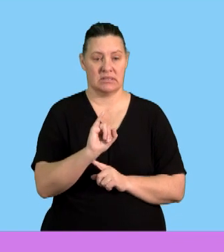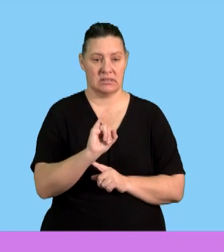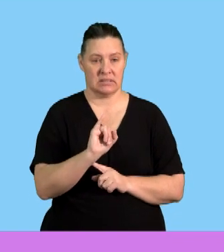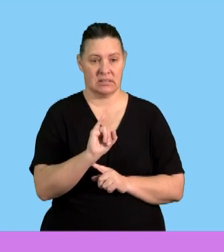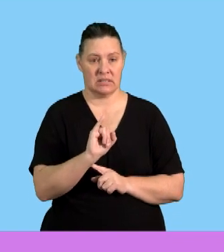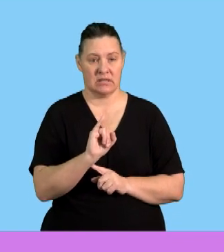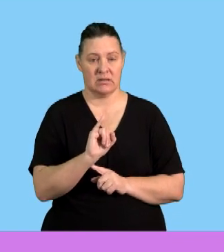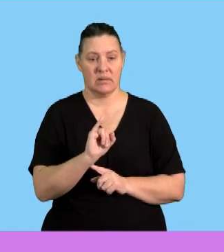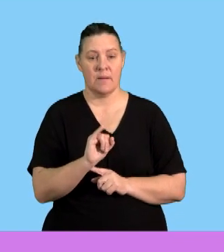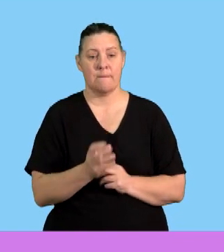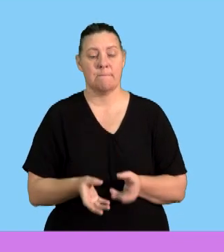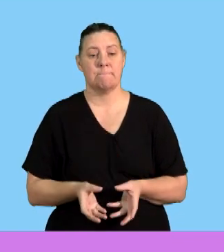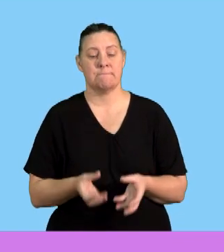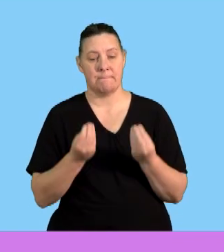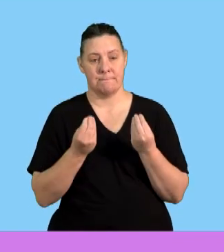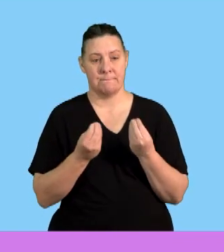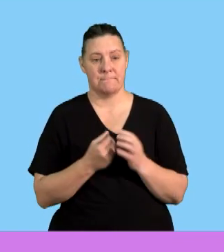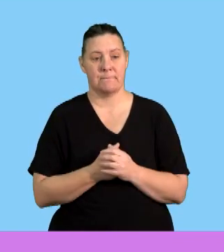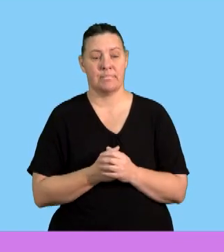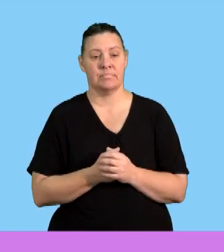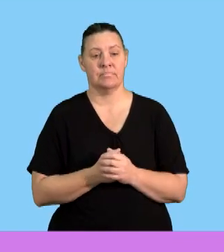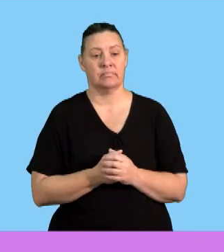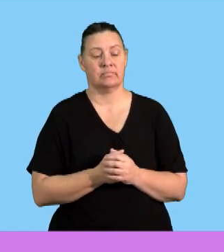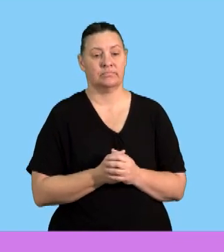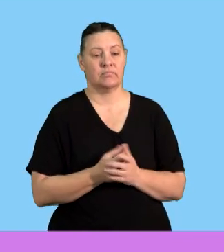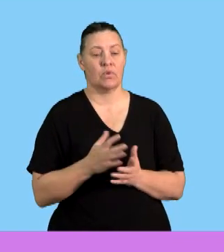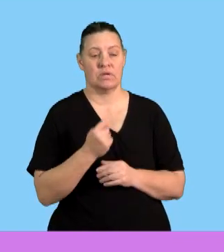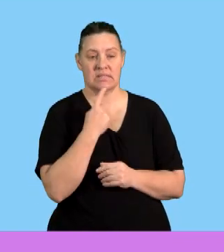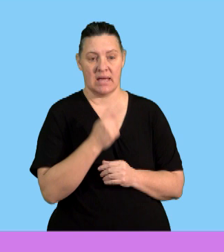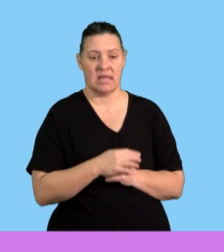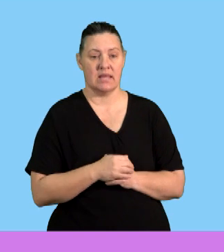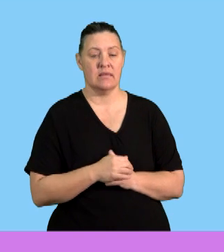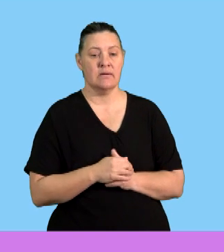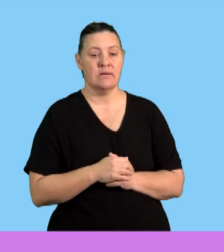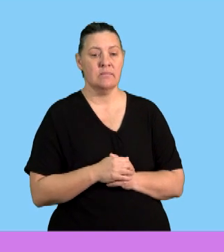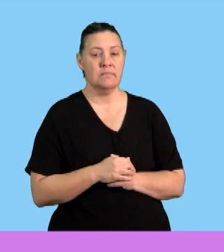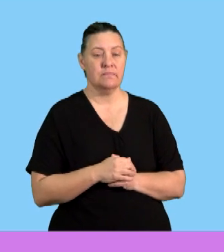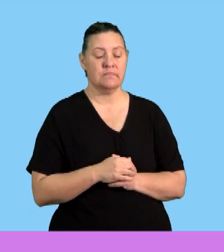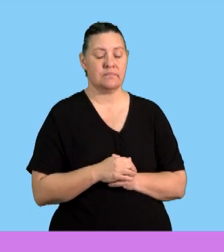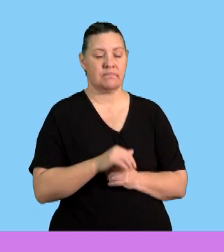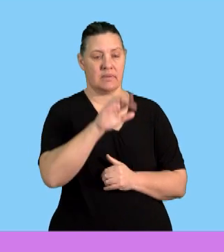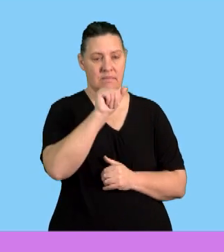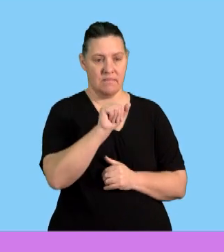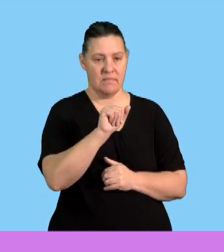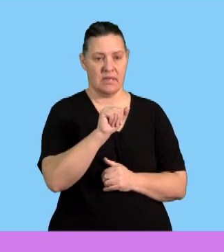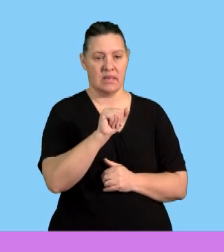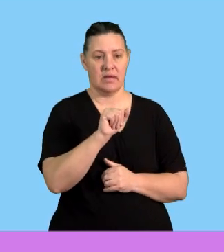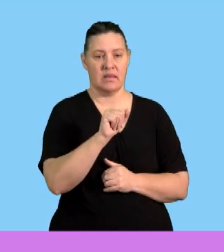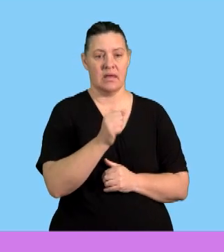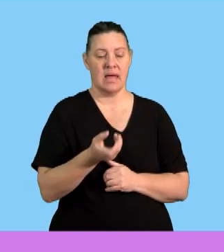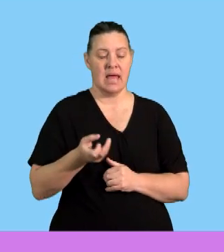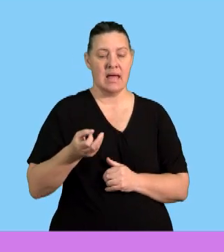interest that they gain. So therefore, we would have said A is the